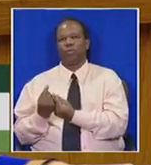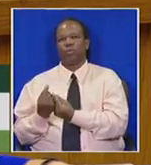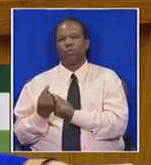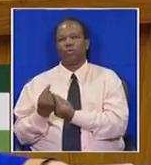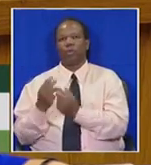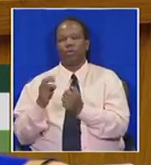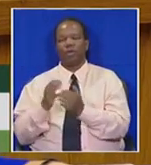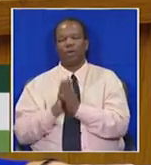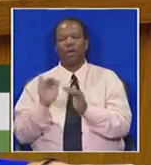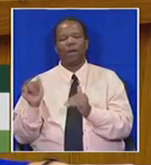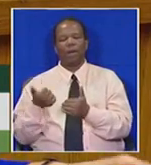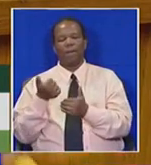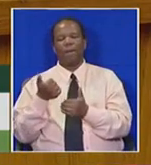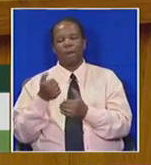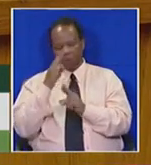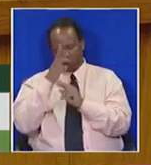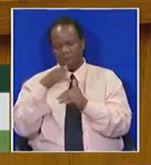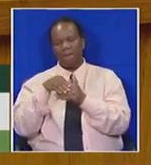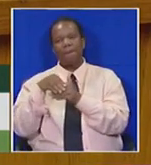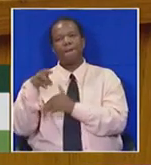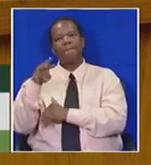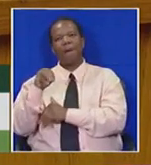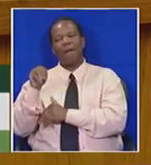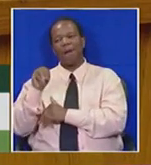Honorable Maimane. Order, honorable members.